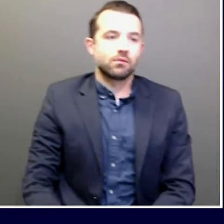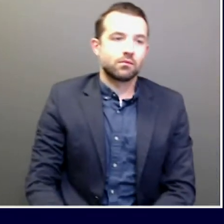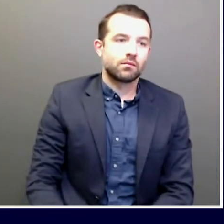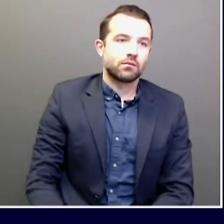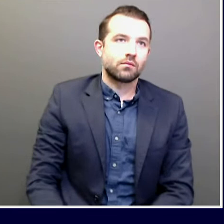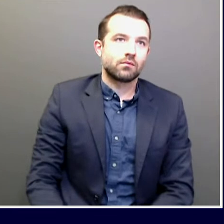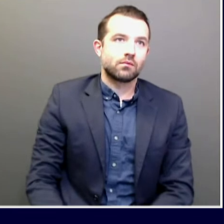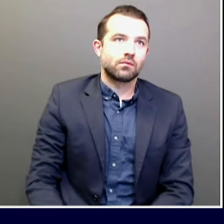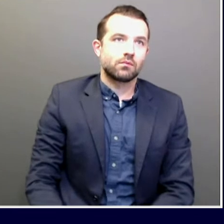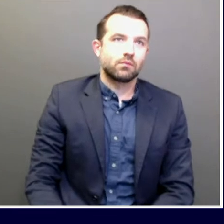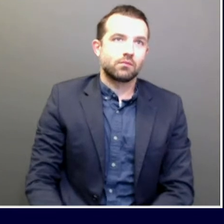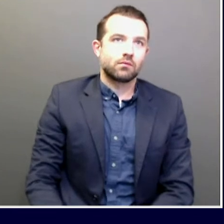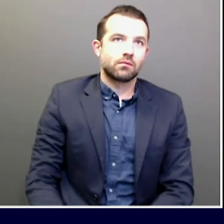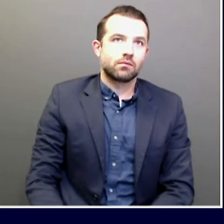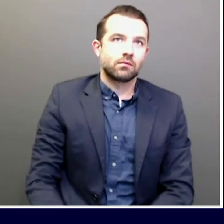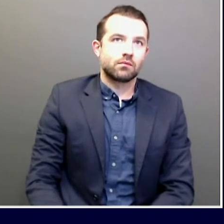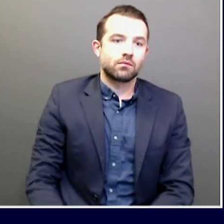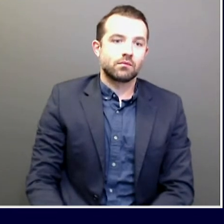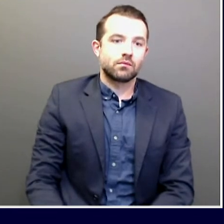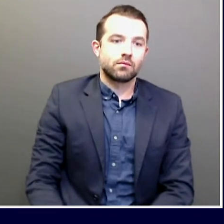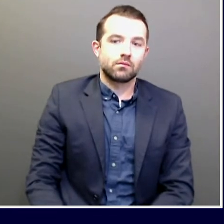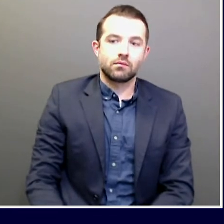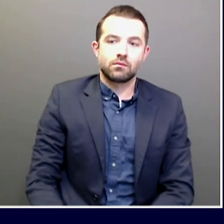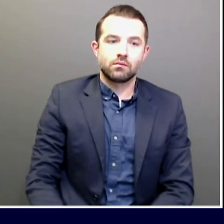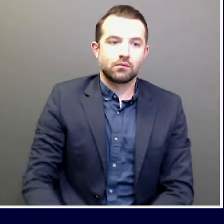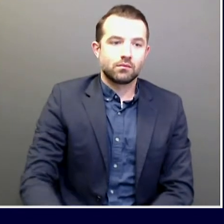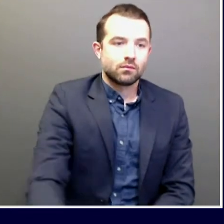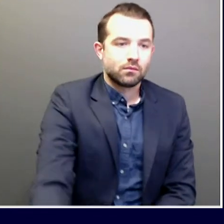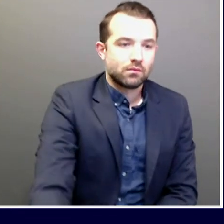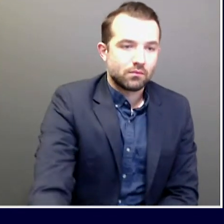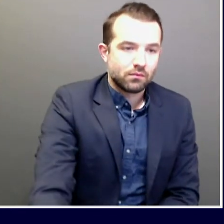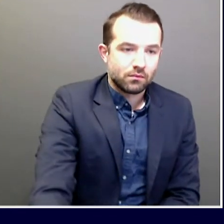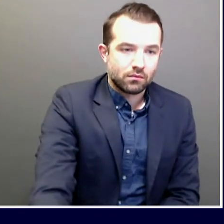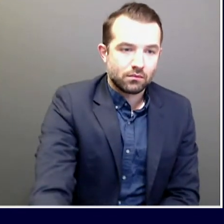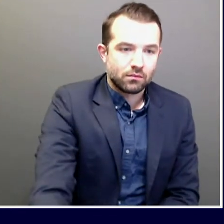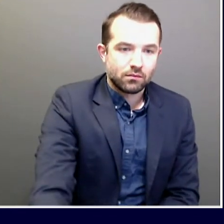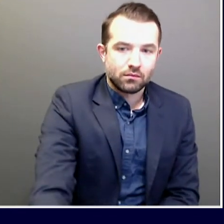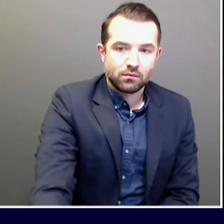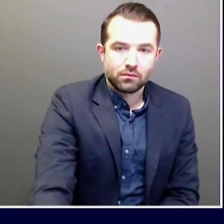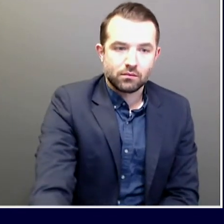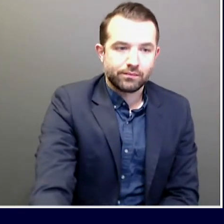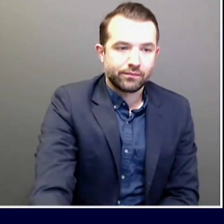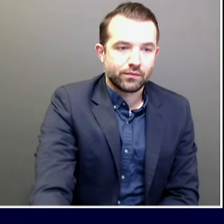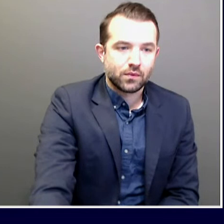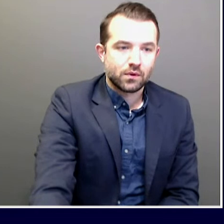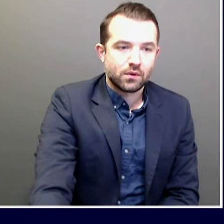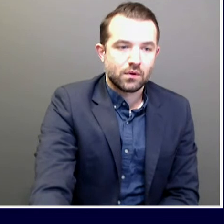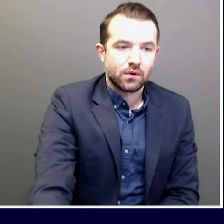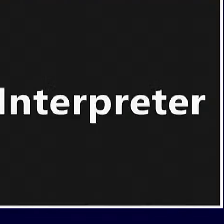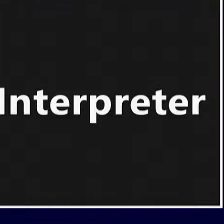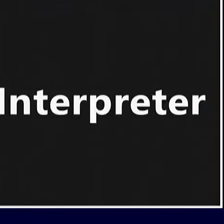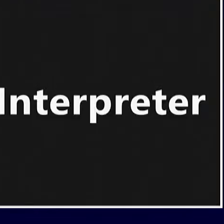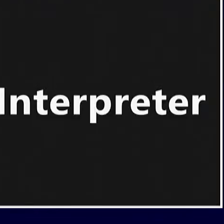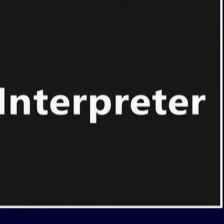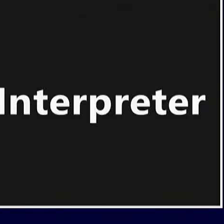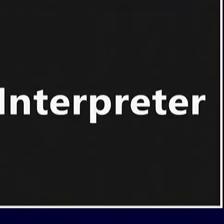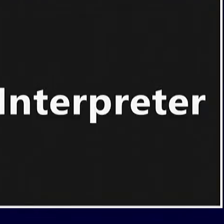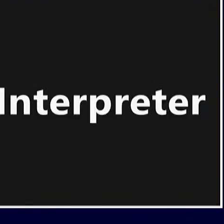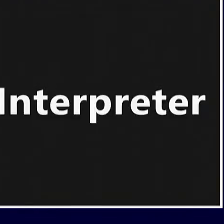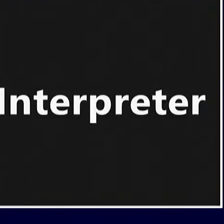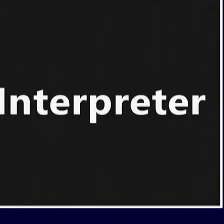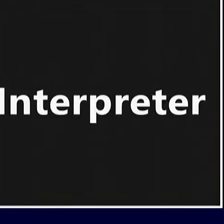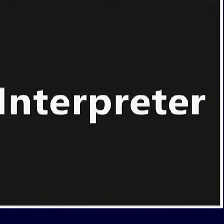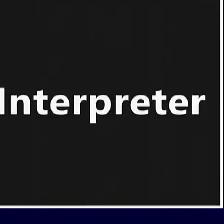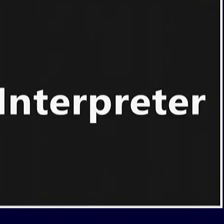Wambrew. We begin this afternoon's update on another sad and unfortunate note. The Maine CDC